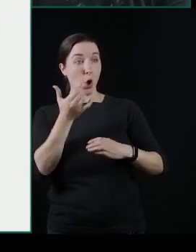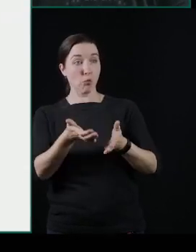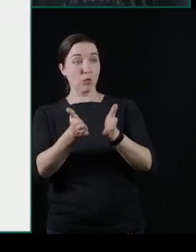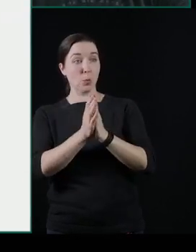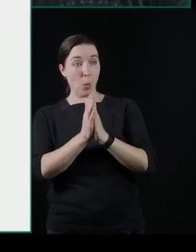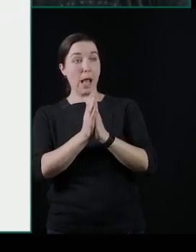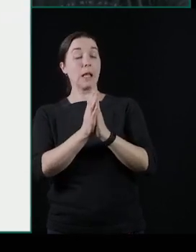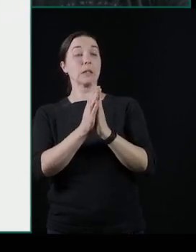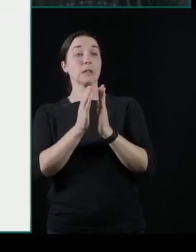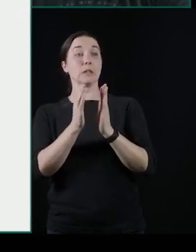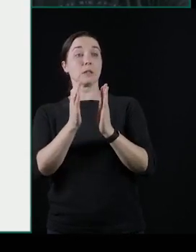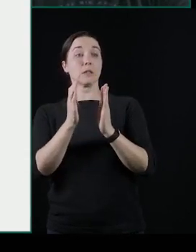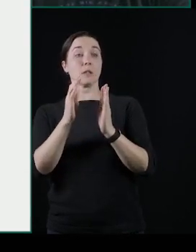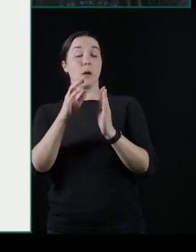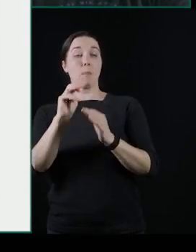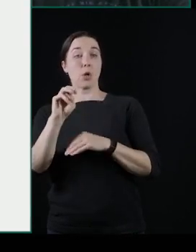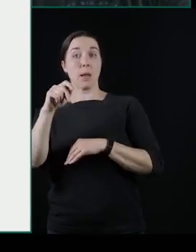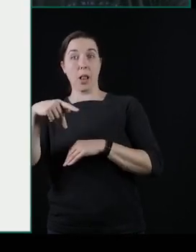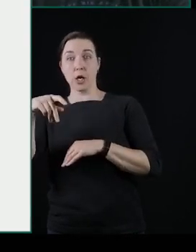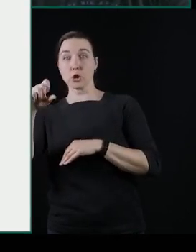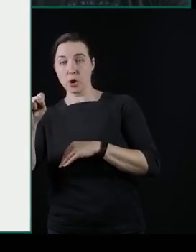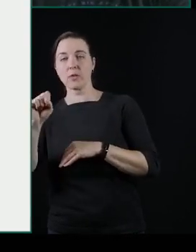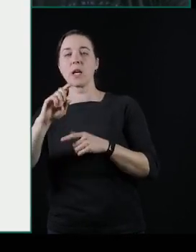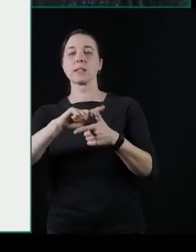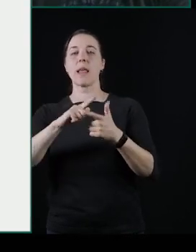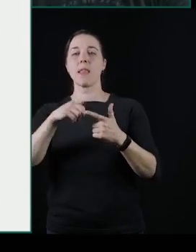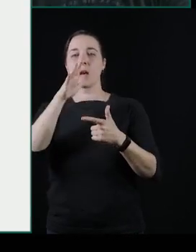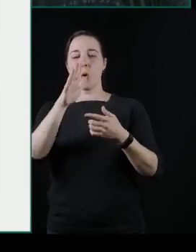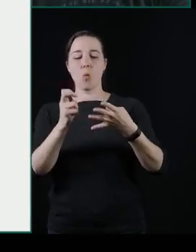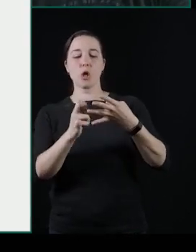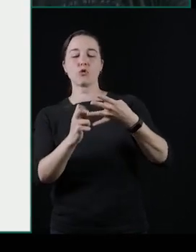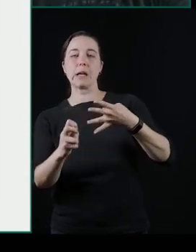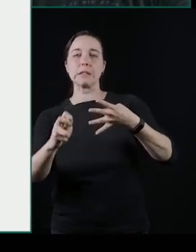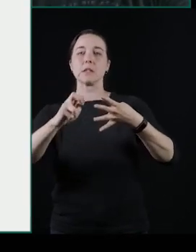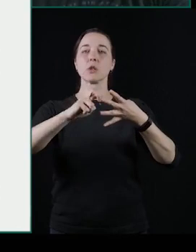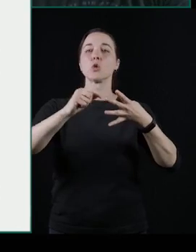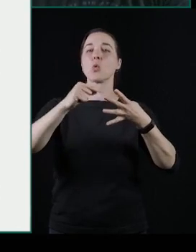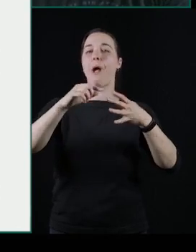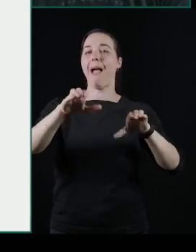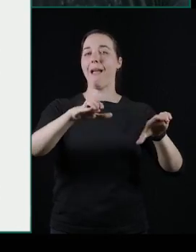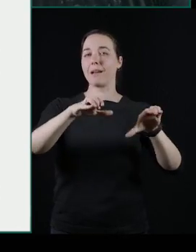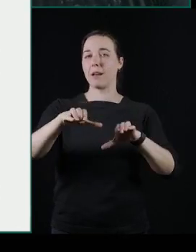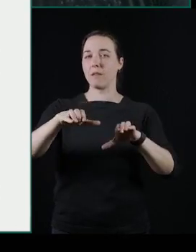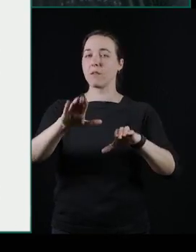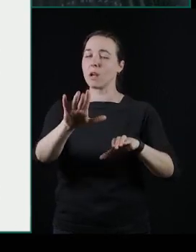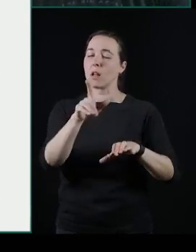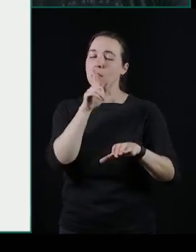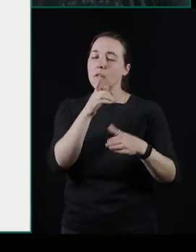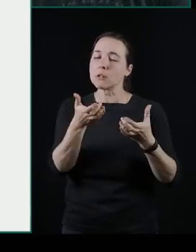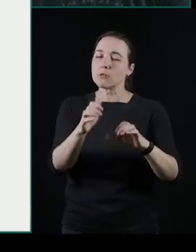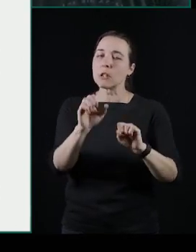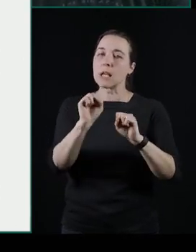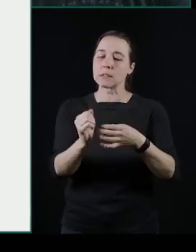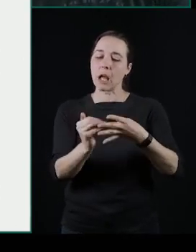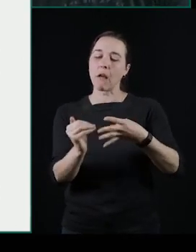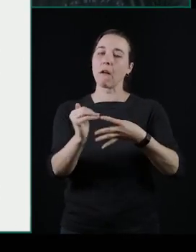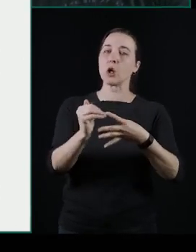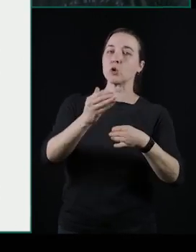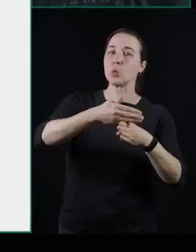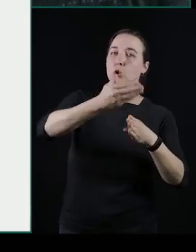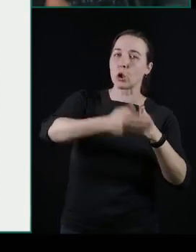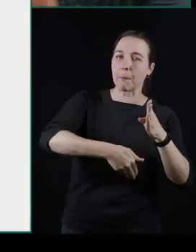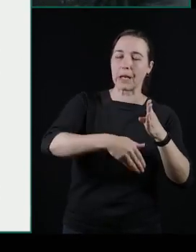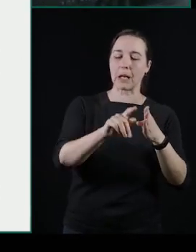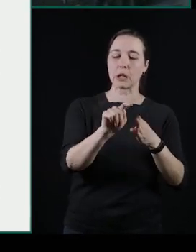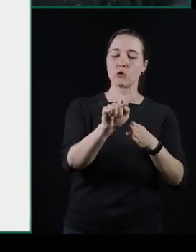a request multiplayer server, from standing by will transition to active, right? There is a chance that we can transition to